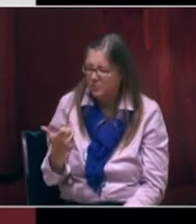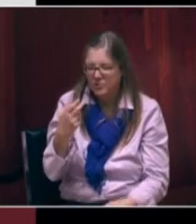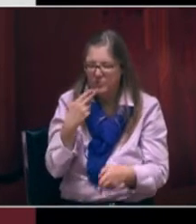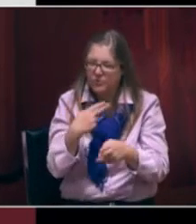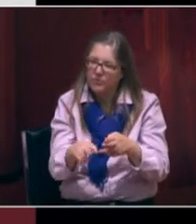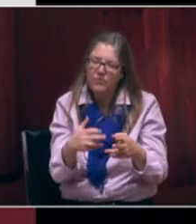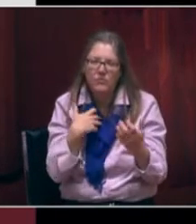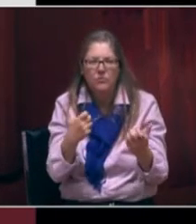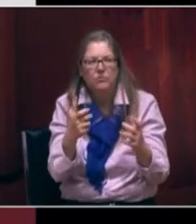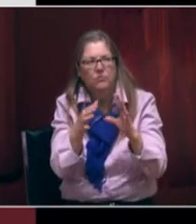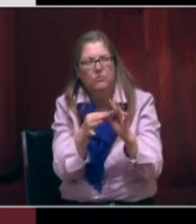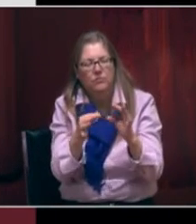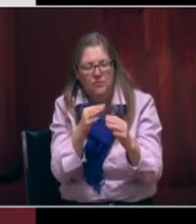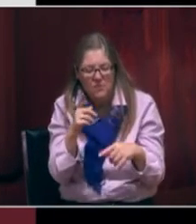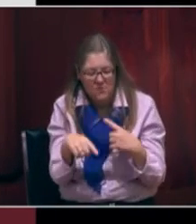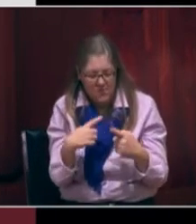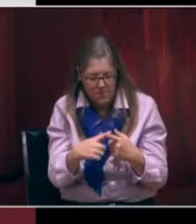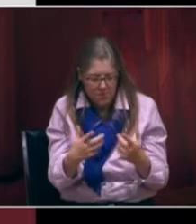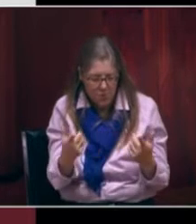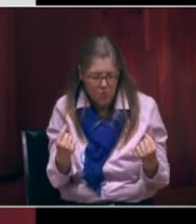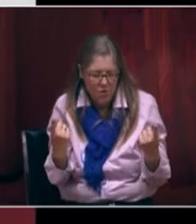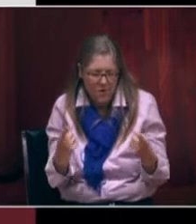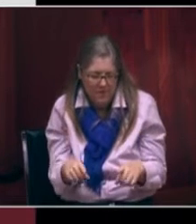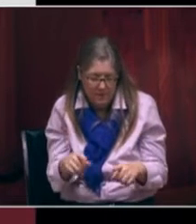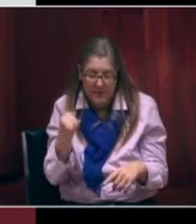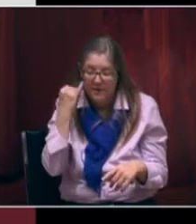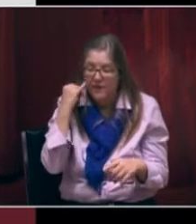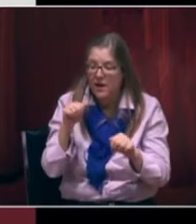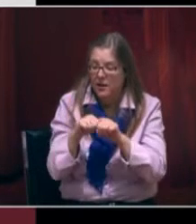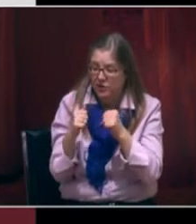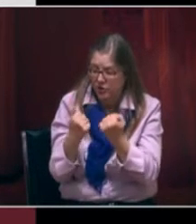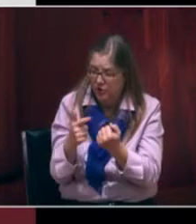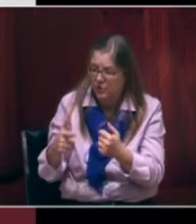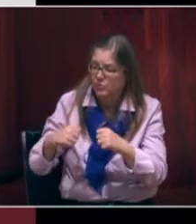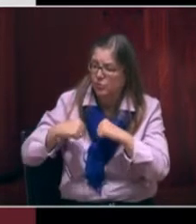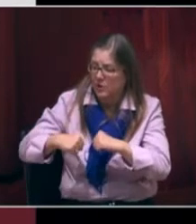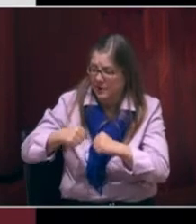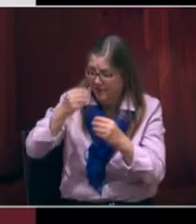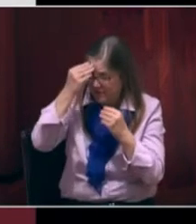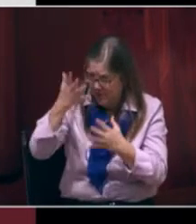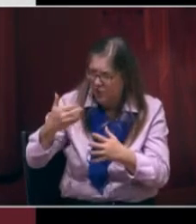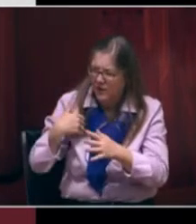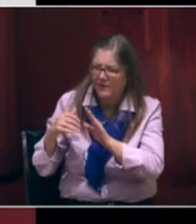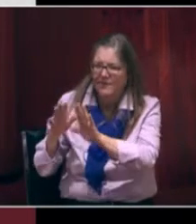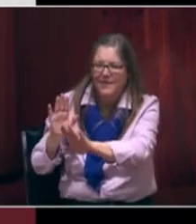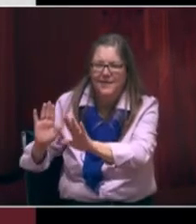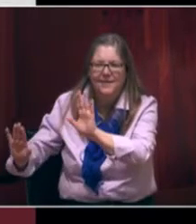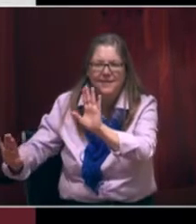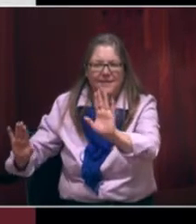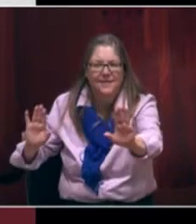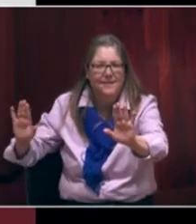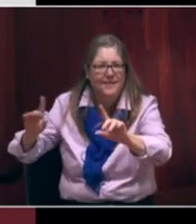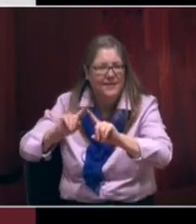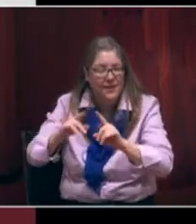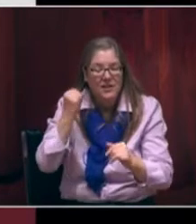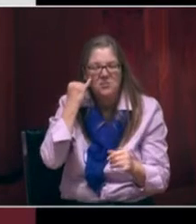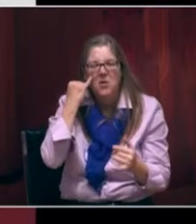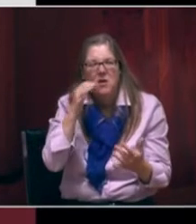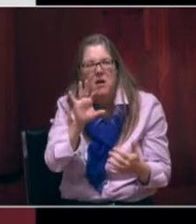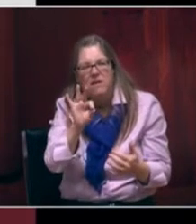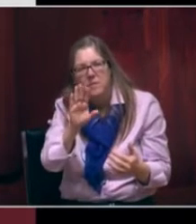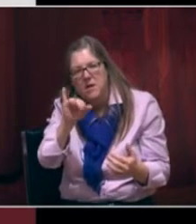talk about what happens when agencies protect information in different ways. Let's say the FBI, I like to pick on those